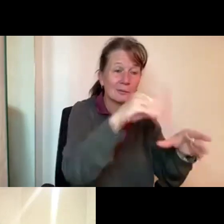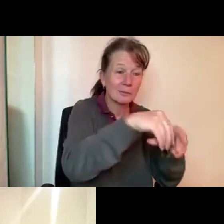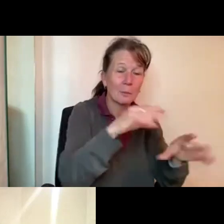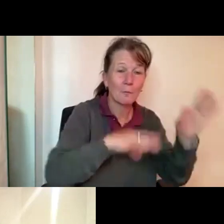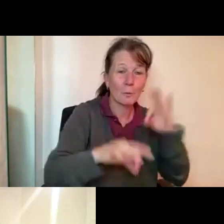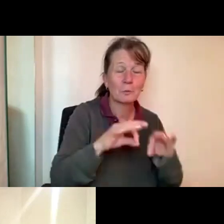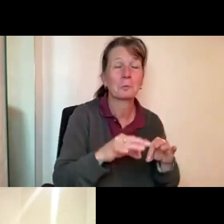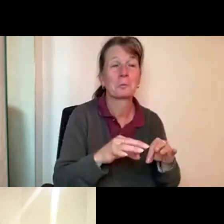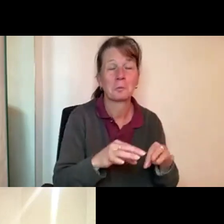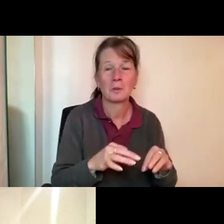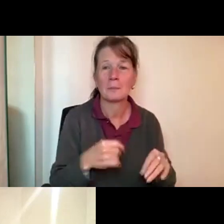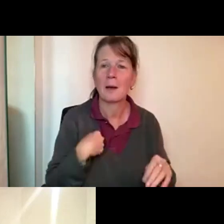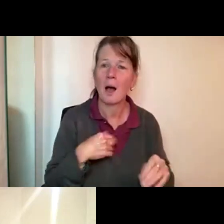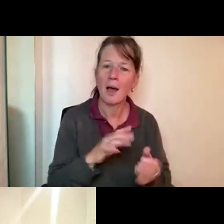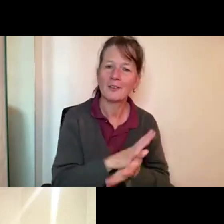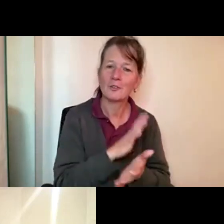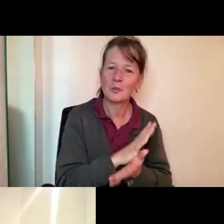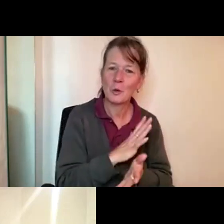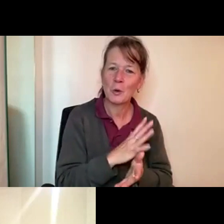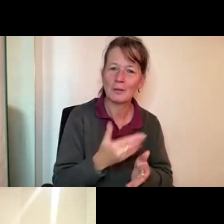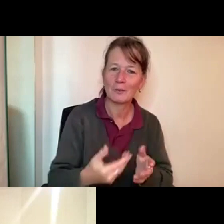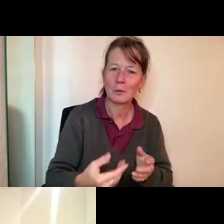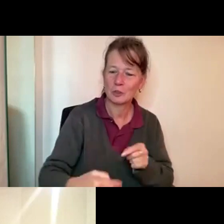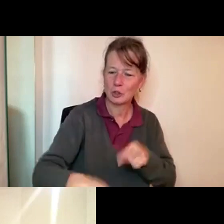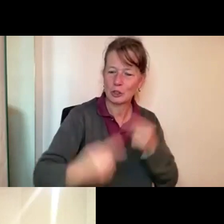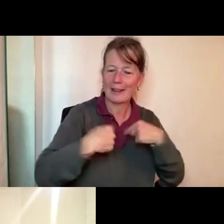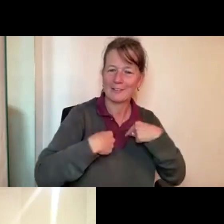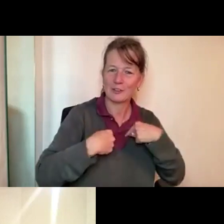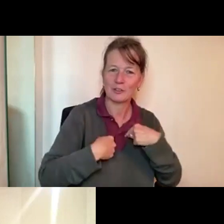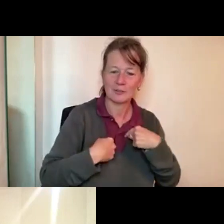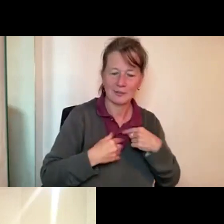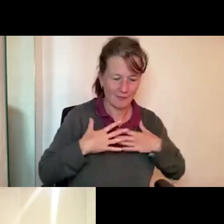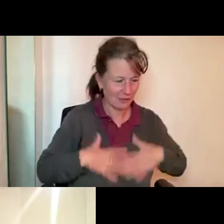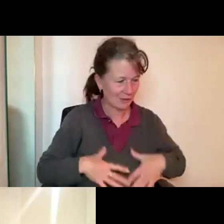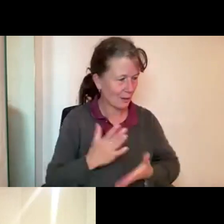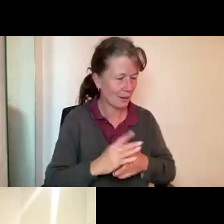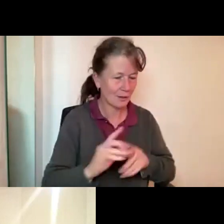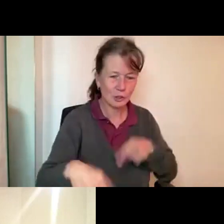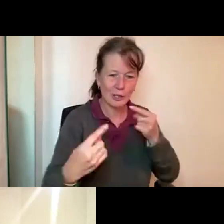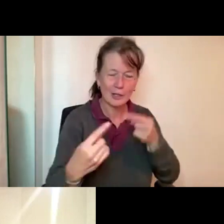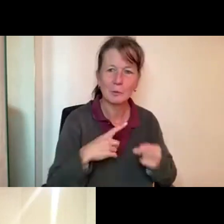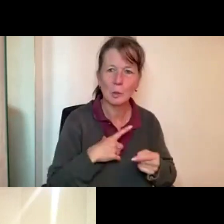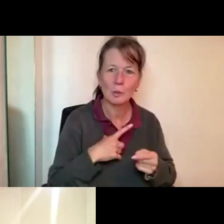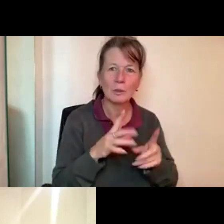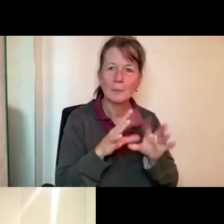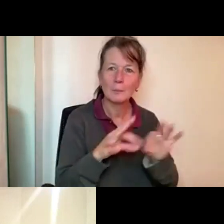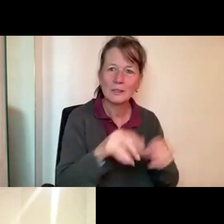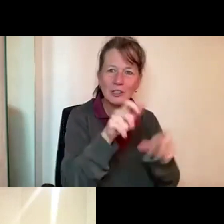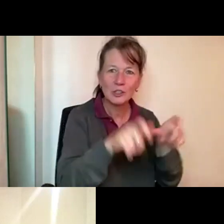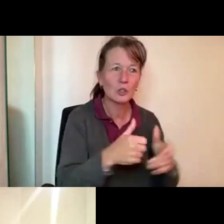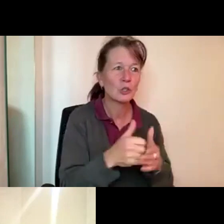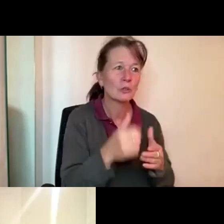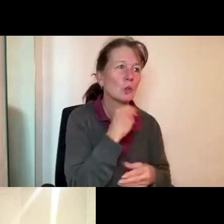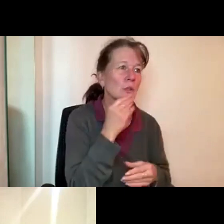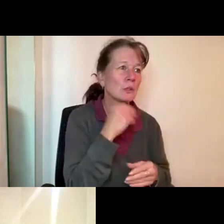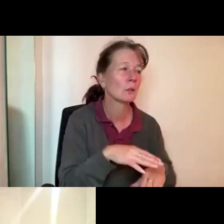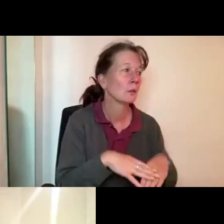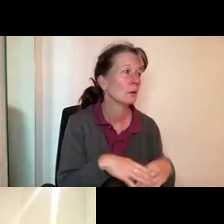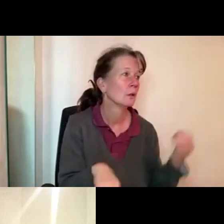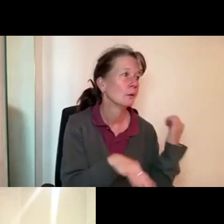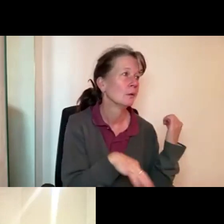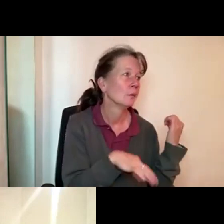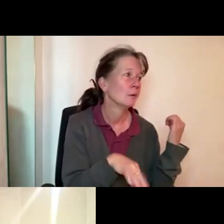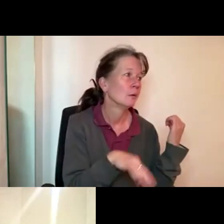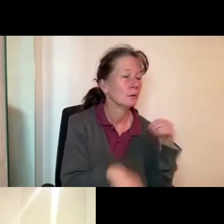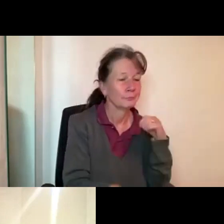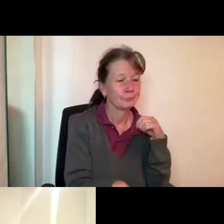also, I quite enjoyed being challenged in a way, like in a physical sense, because musicians are used to just sitting there and playing and just focusing on the music.